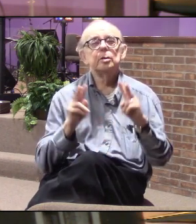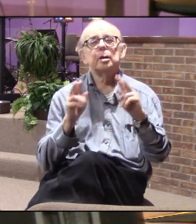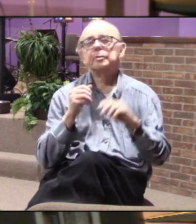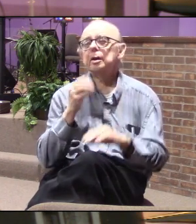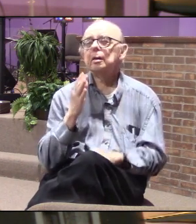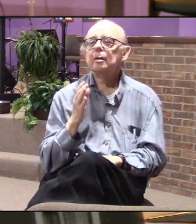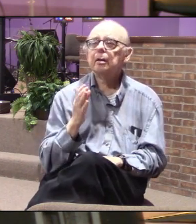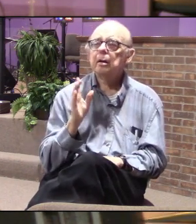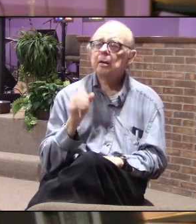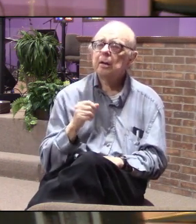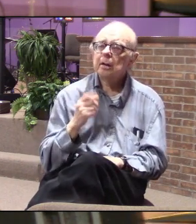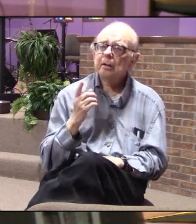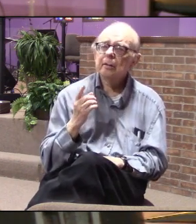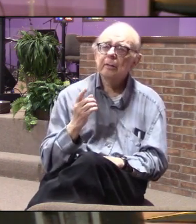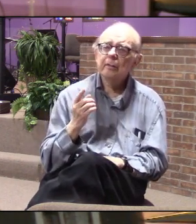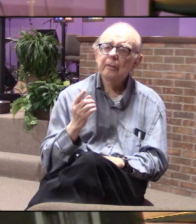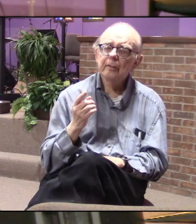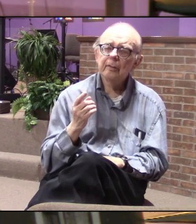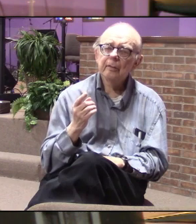God, and you need to understand